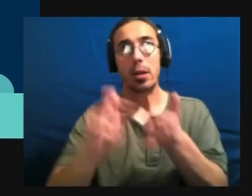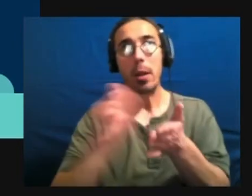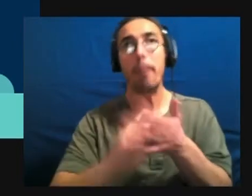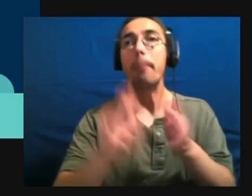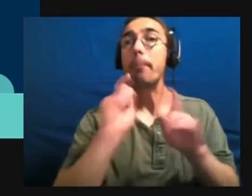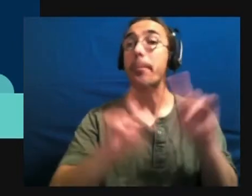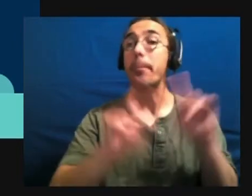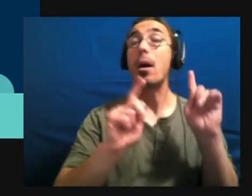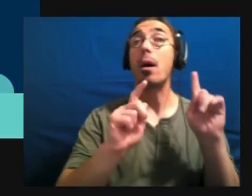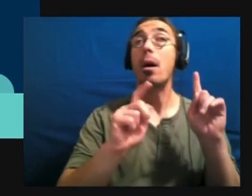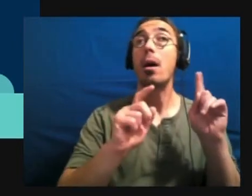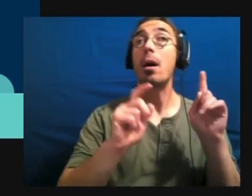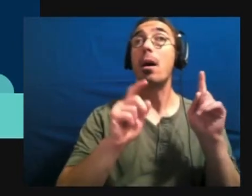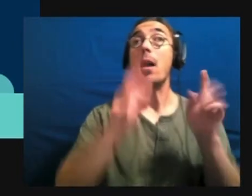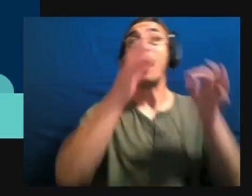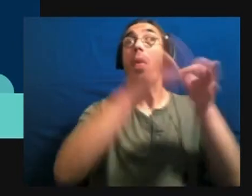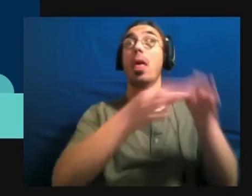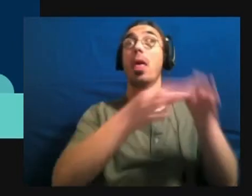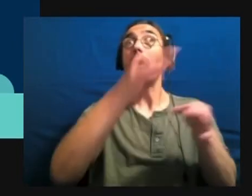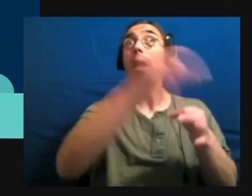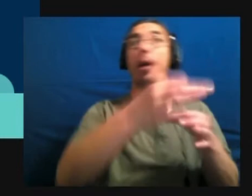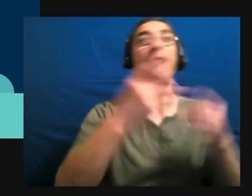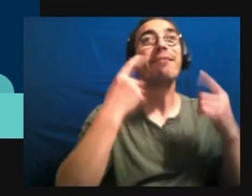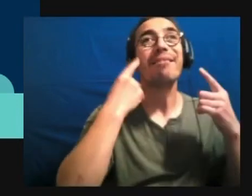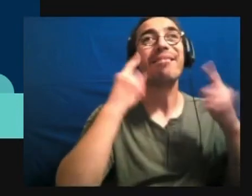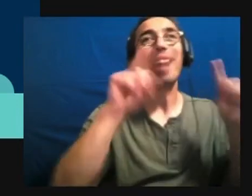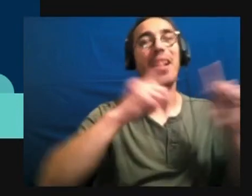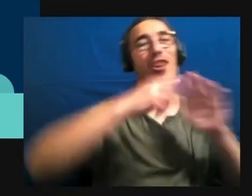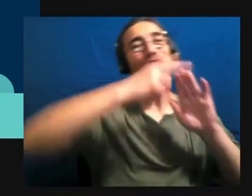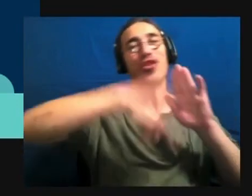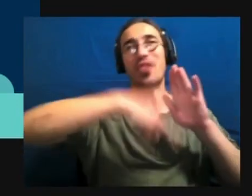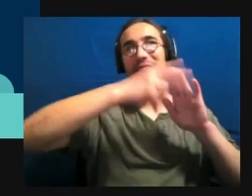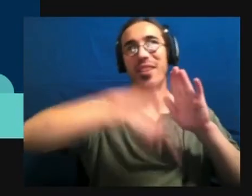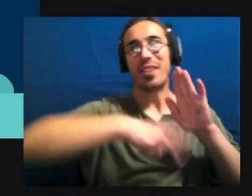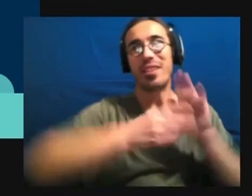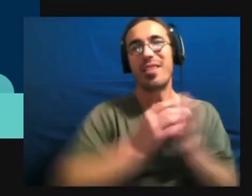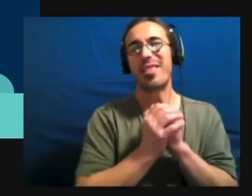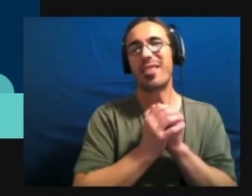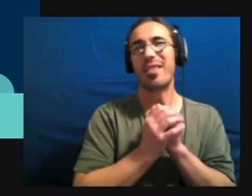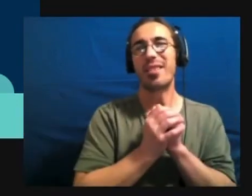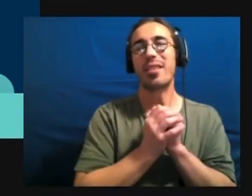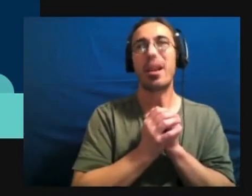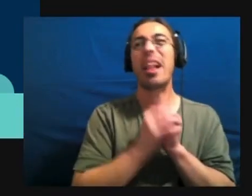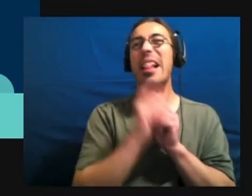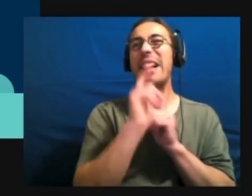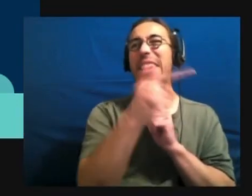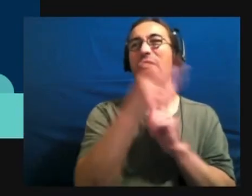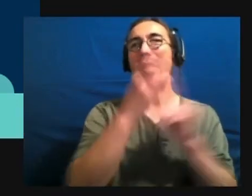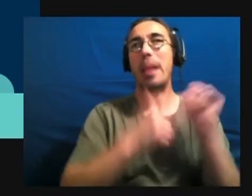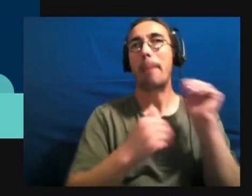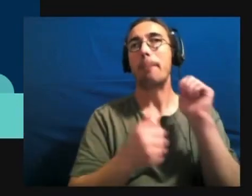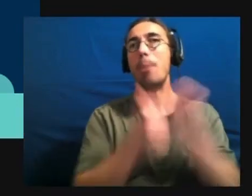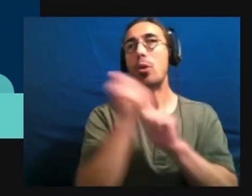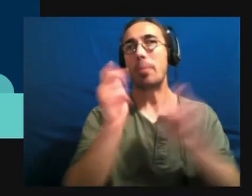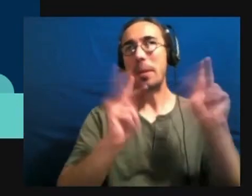late bloomer, came later than most people. And that was largely